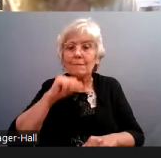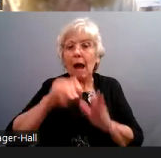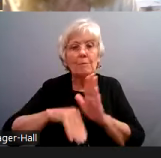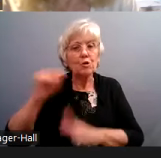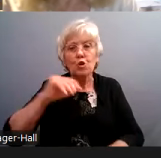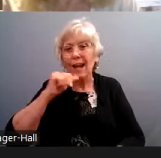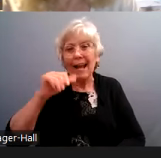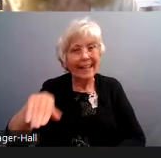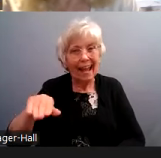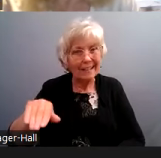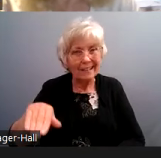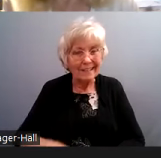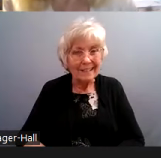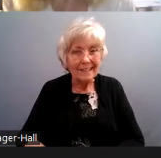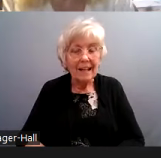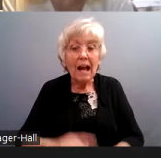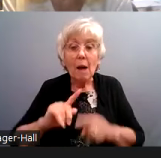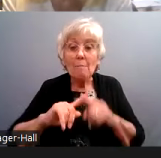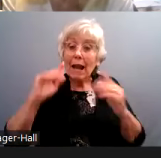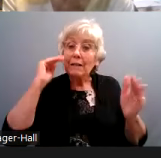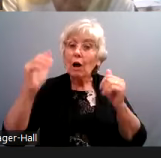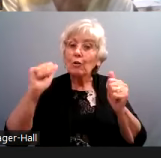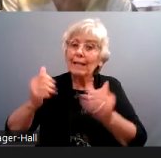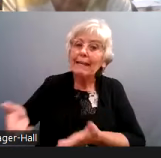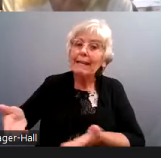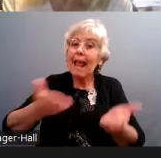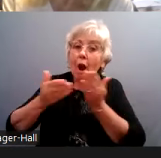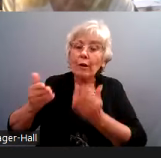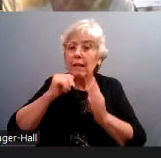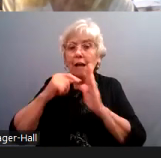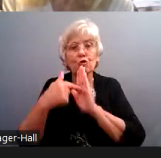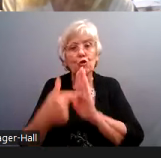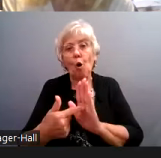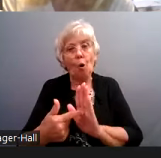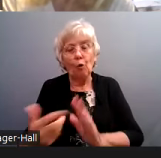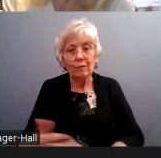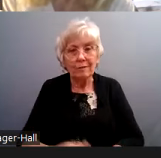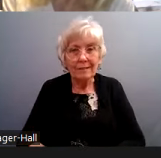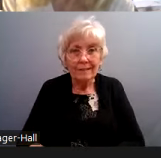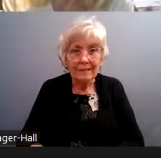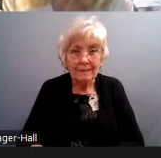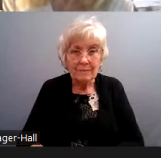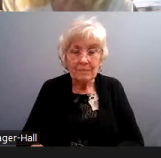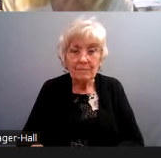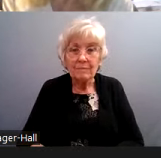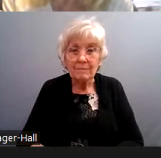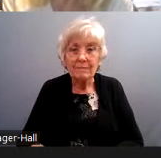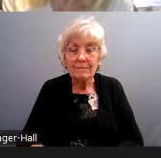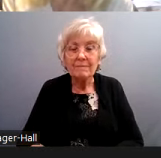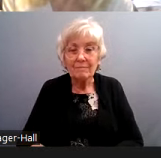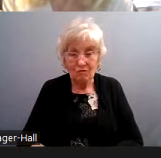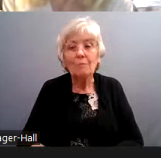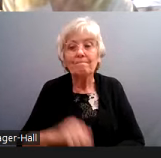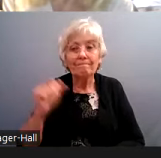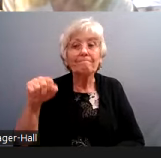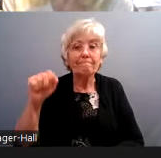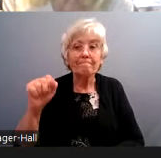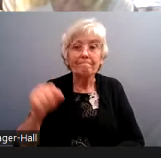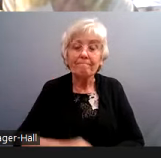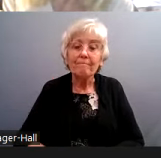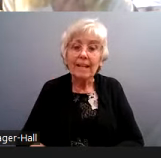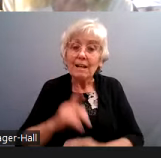but adults can actually carry it and not show any signs. So yeah, so